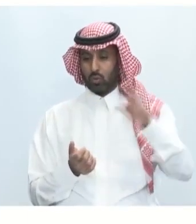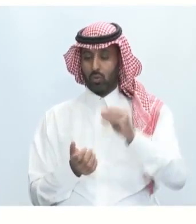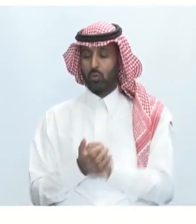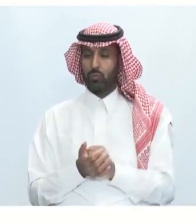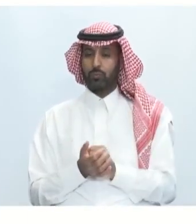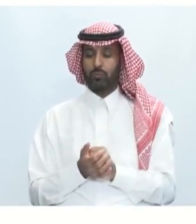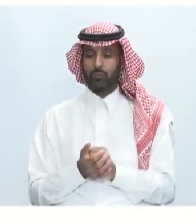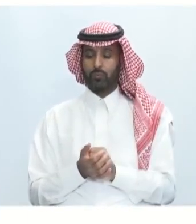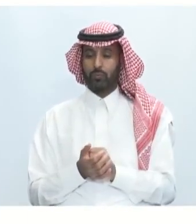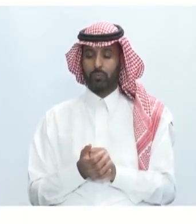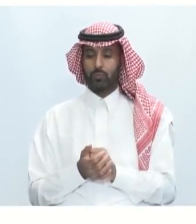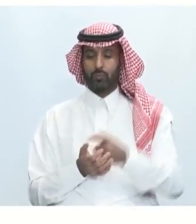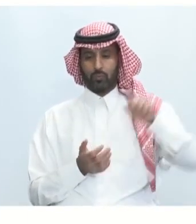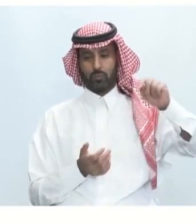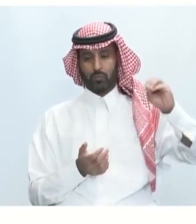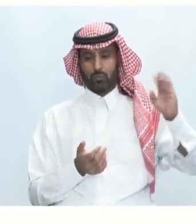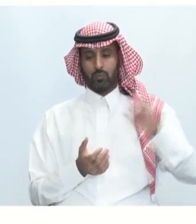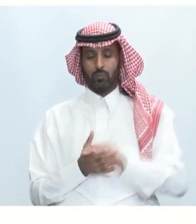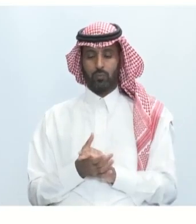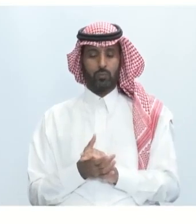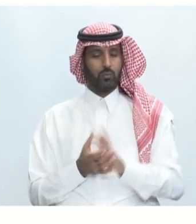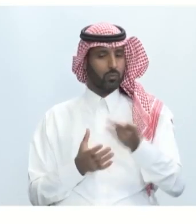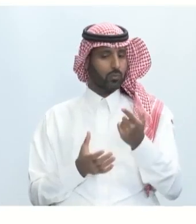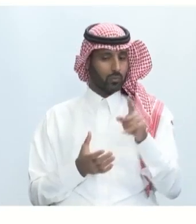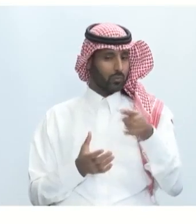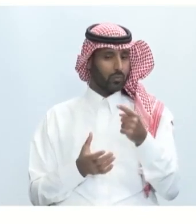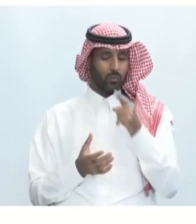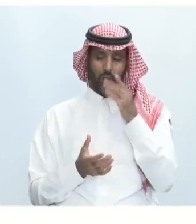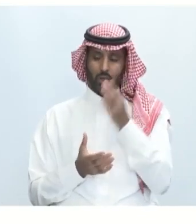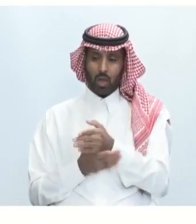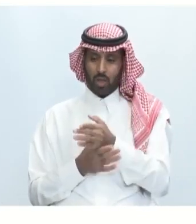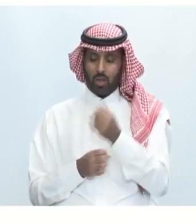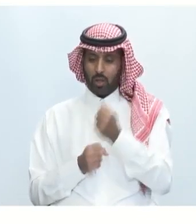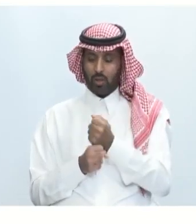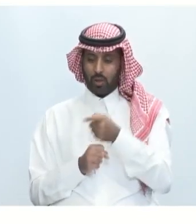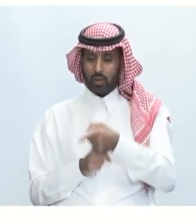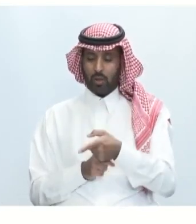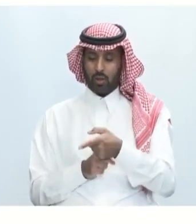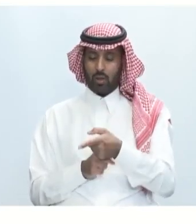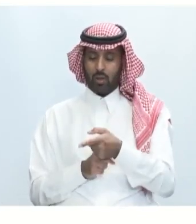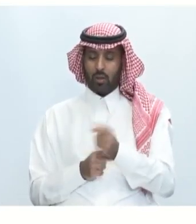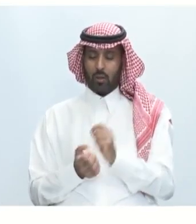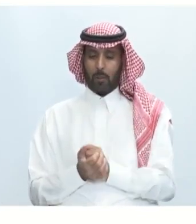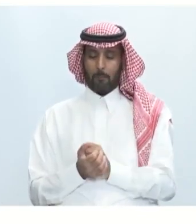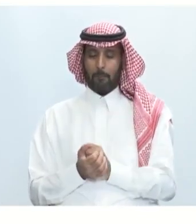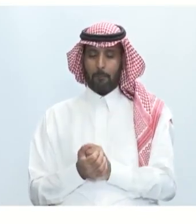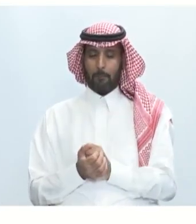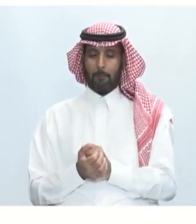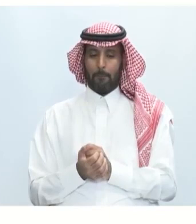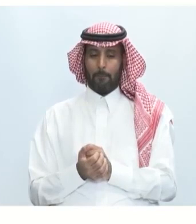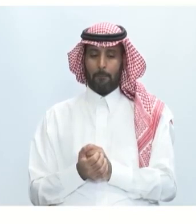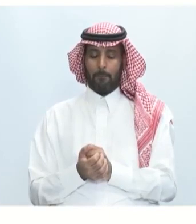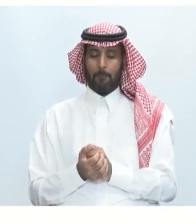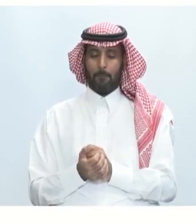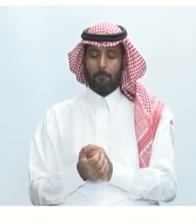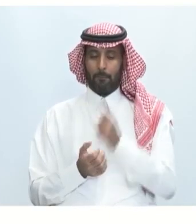TV schedule to John. So which is the direct object here? Yes, the direct object is